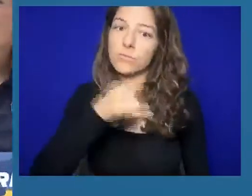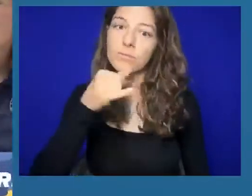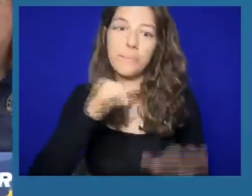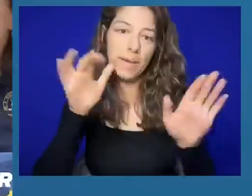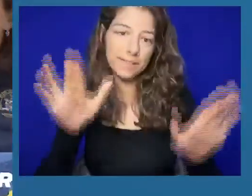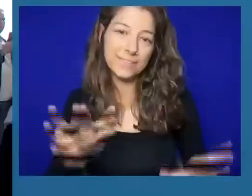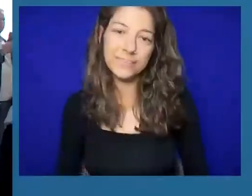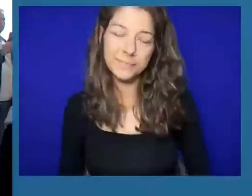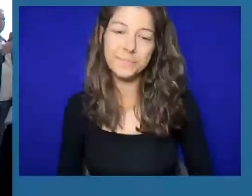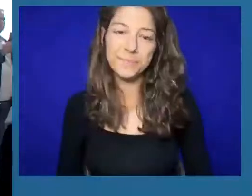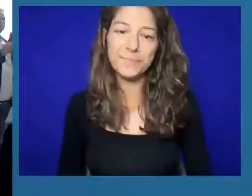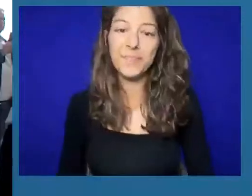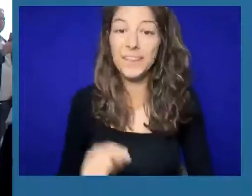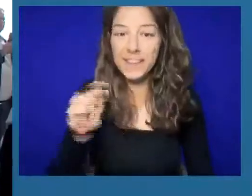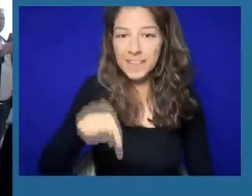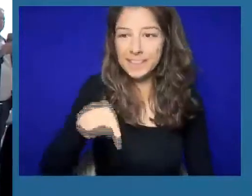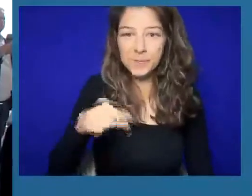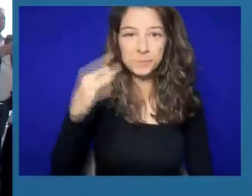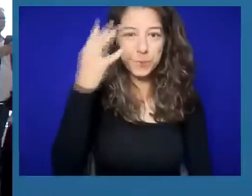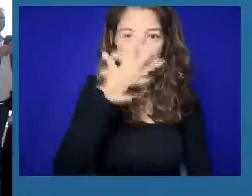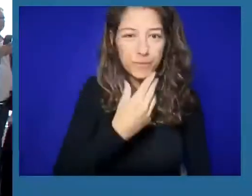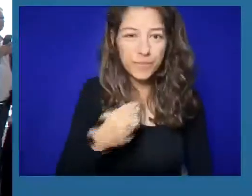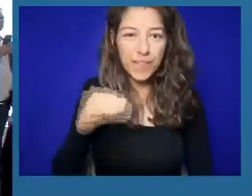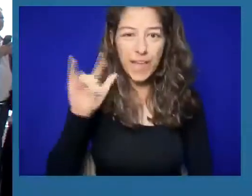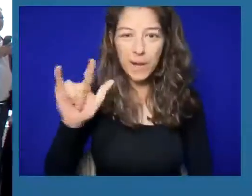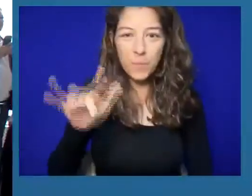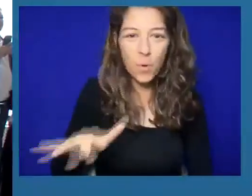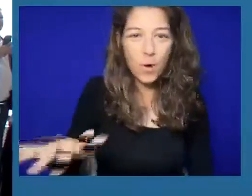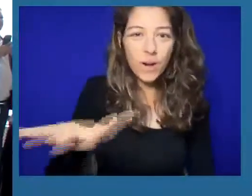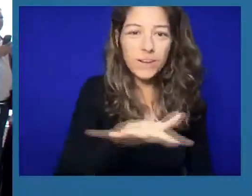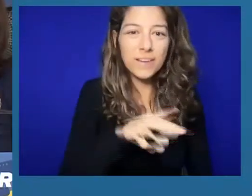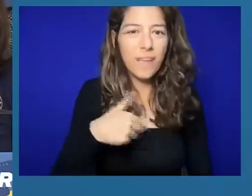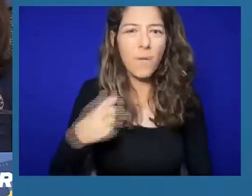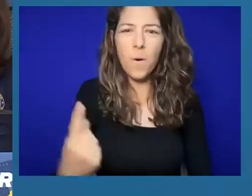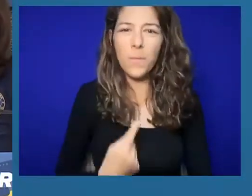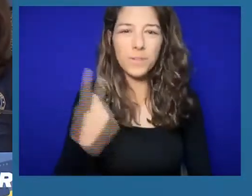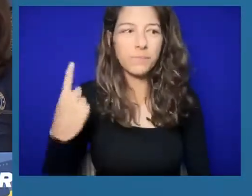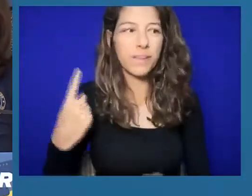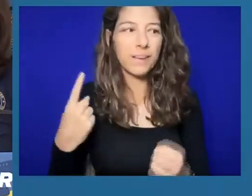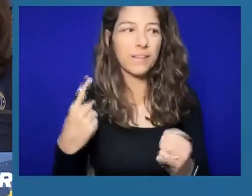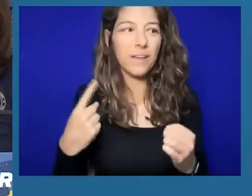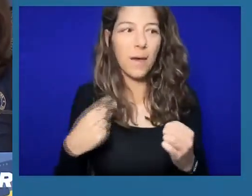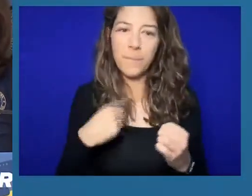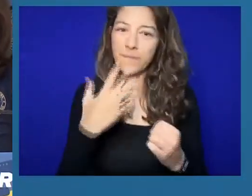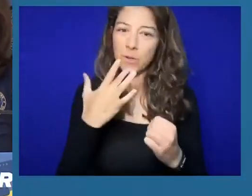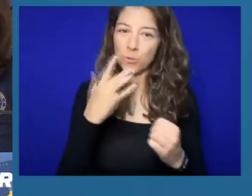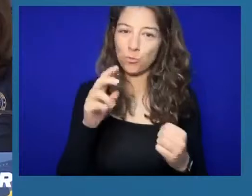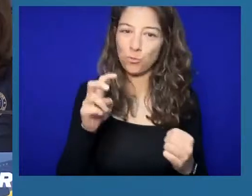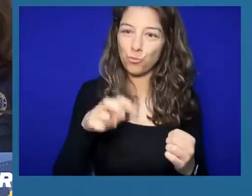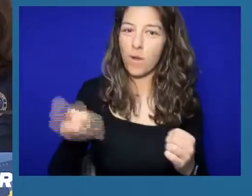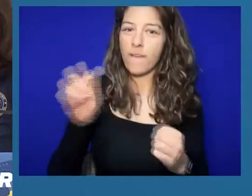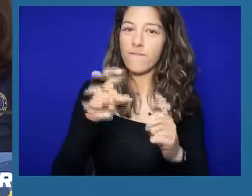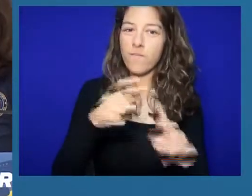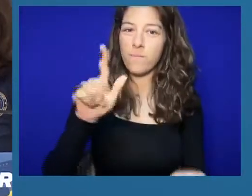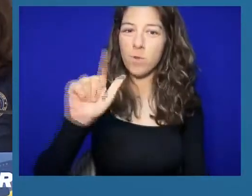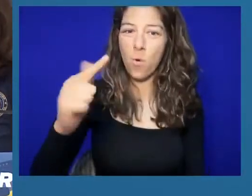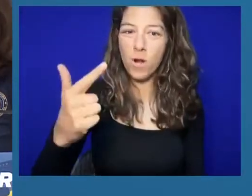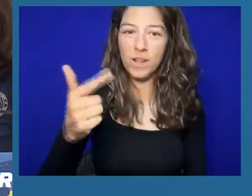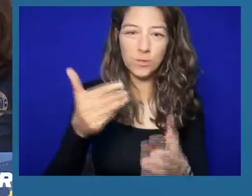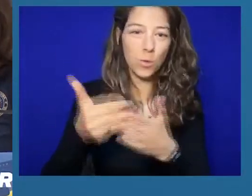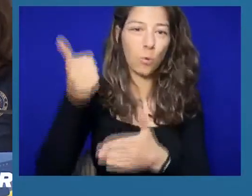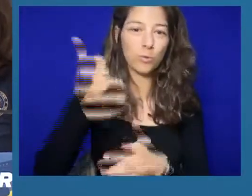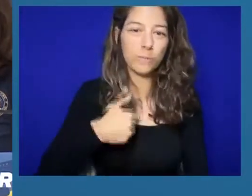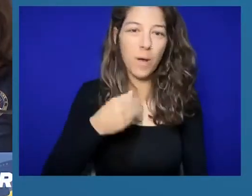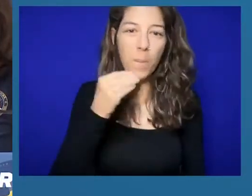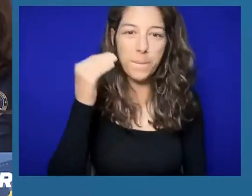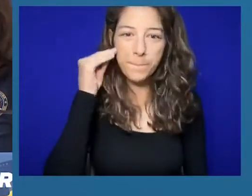you know, in this beautiful airport, you know, I've always been one that I prefer to travel out of LaGuardia because it's much closer